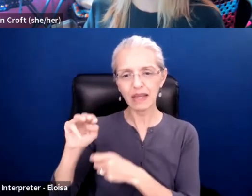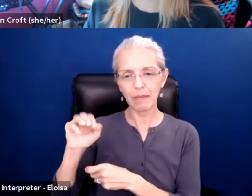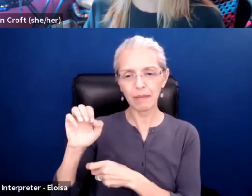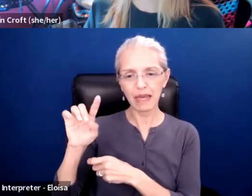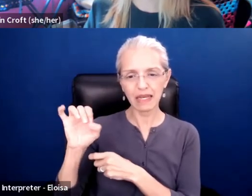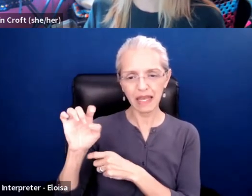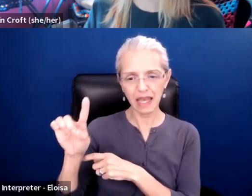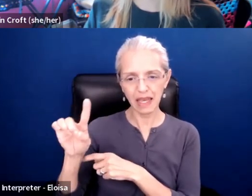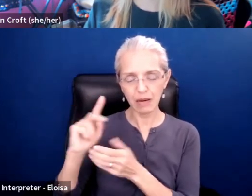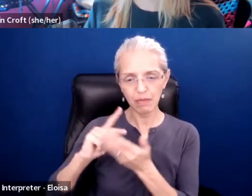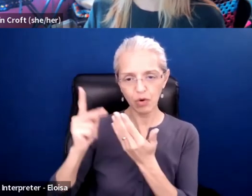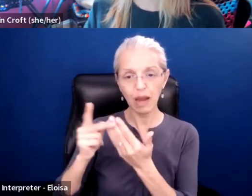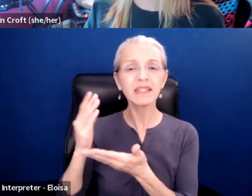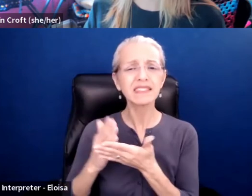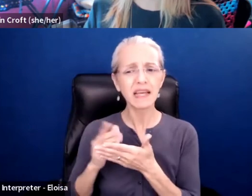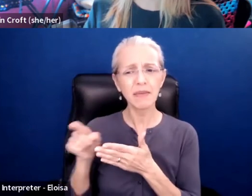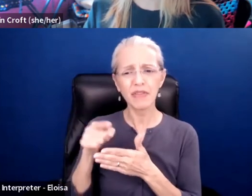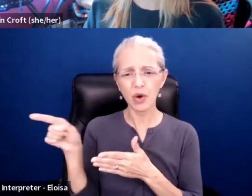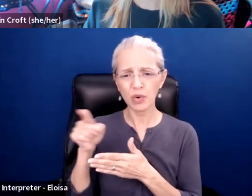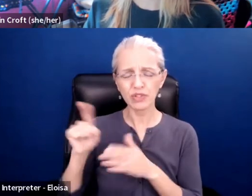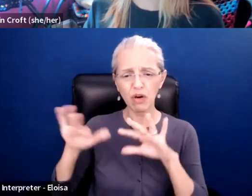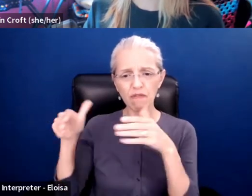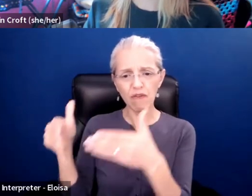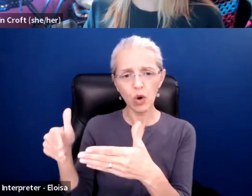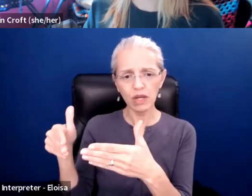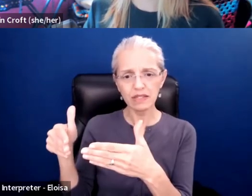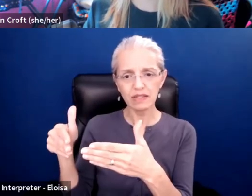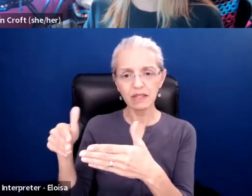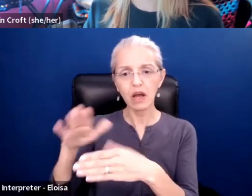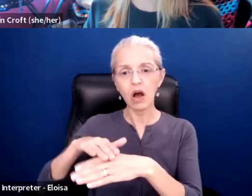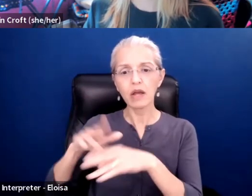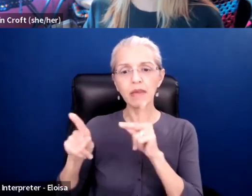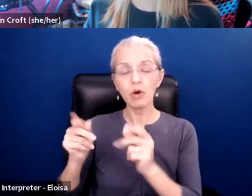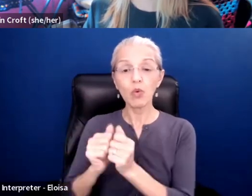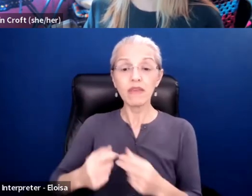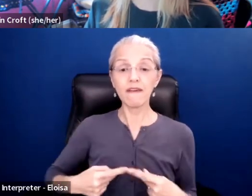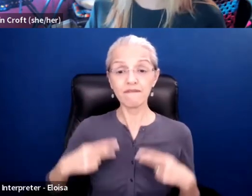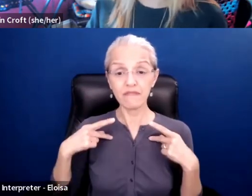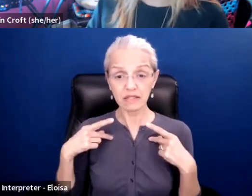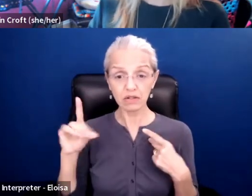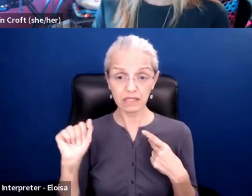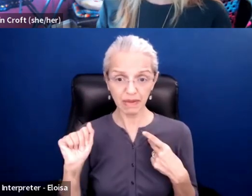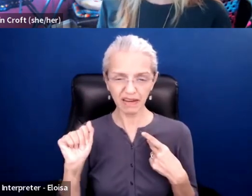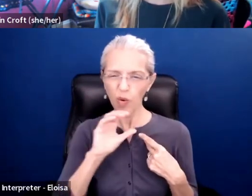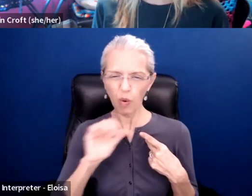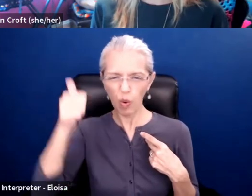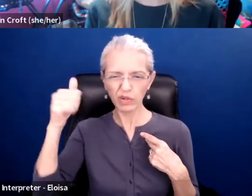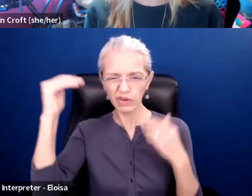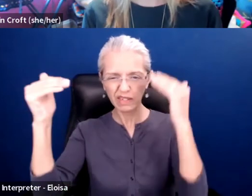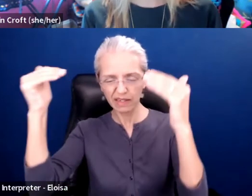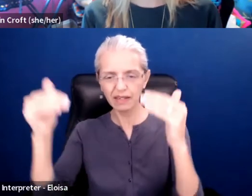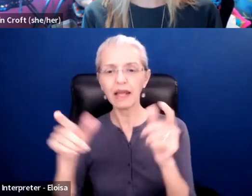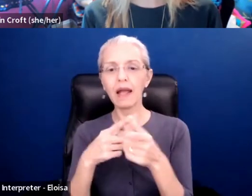are focused on, those with physical disabilities and older adults, and then the IDD